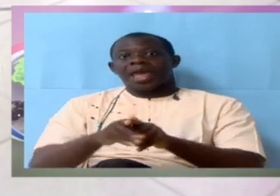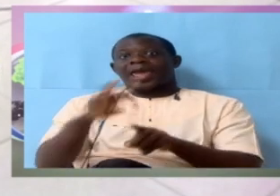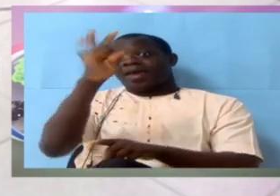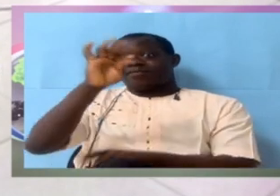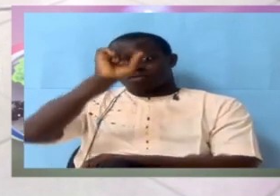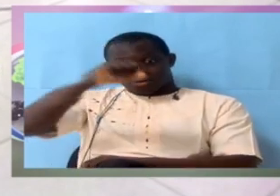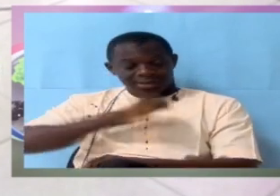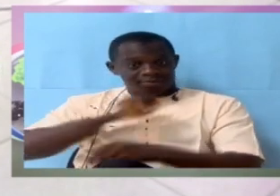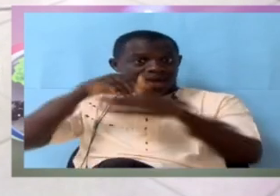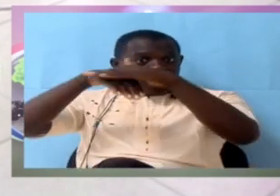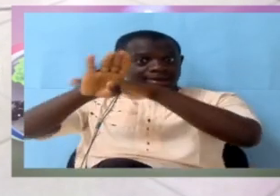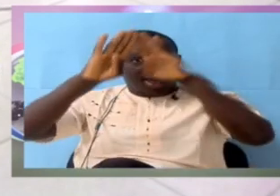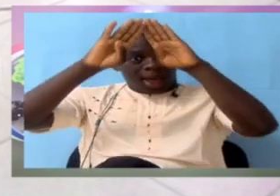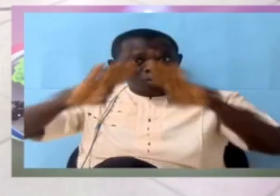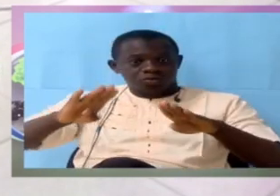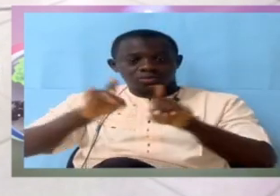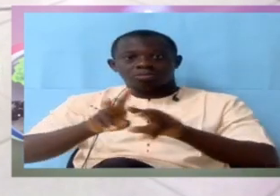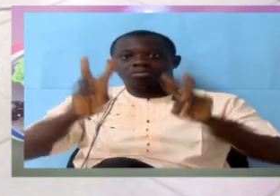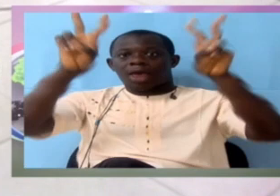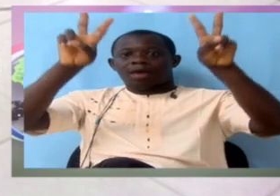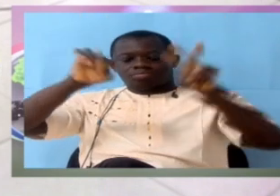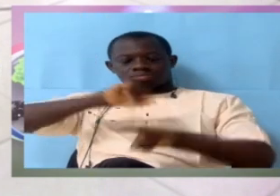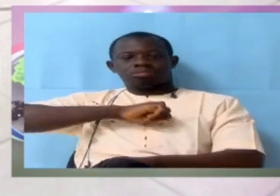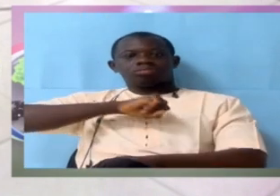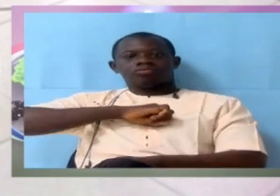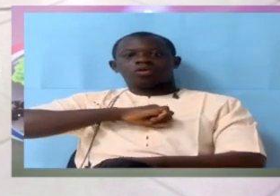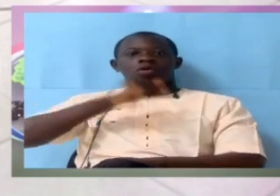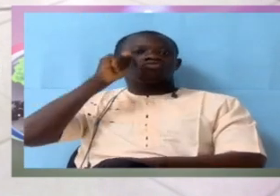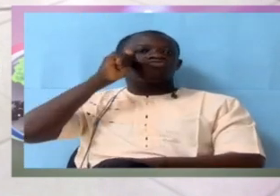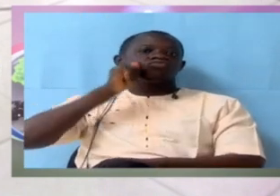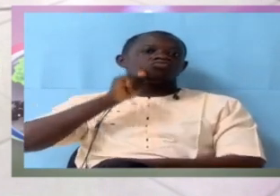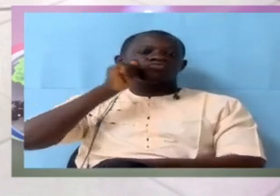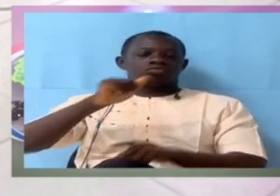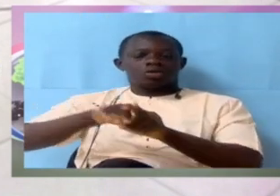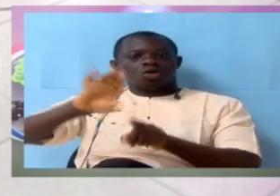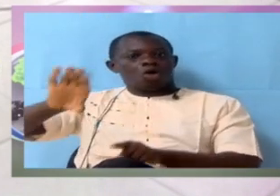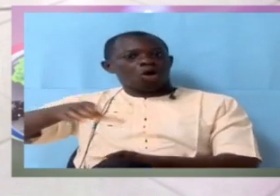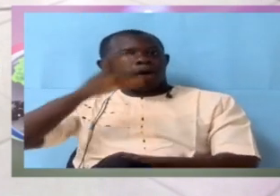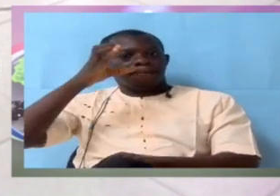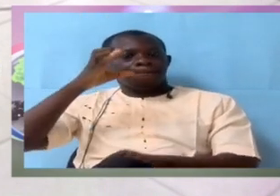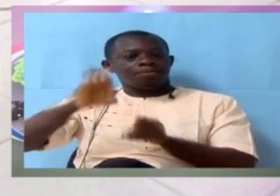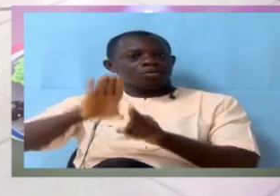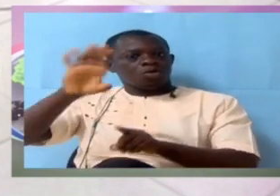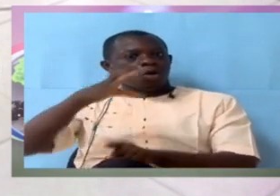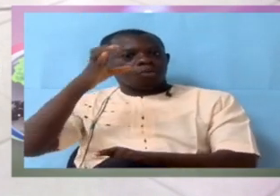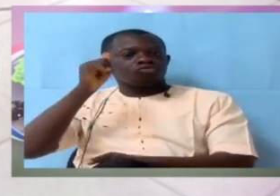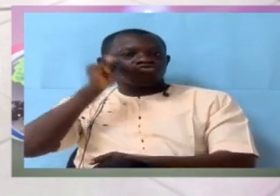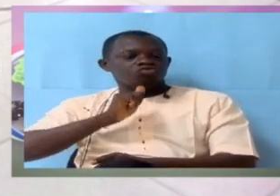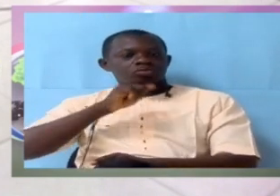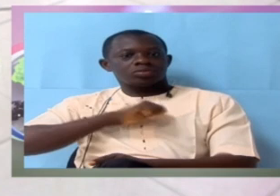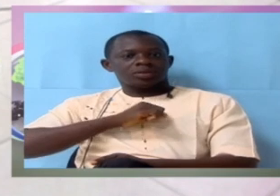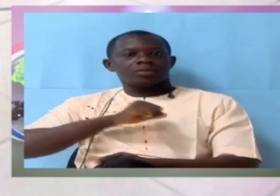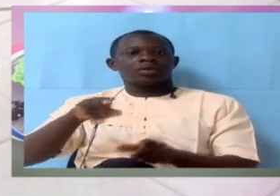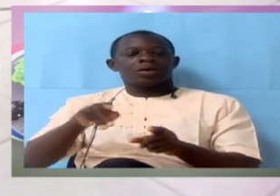in there, Yaya Jammeh himself will use that cup, the plastic cup that he has. He will